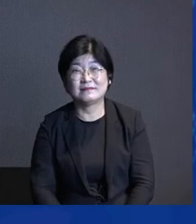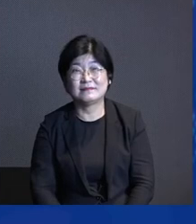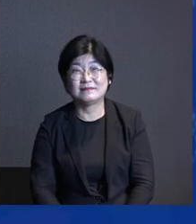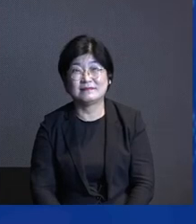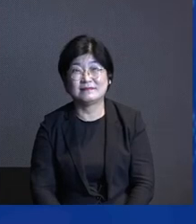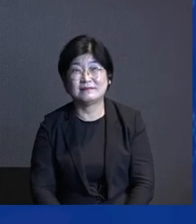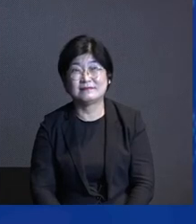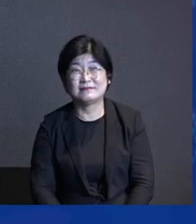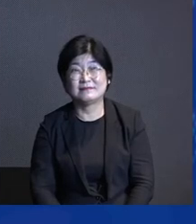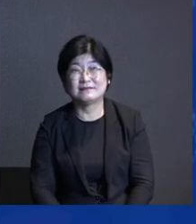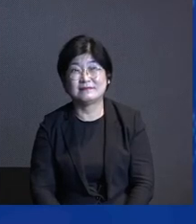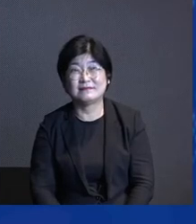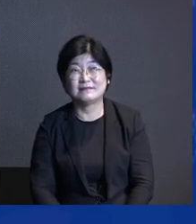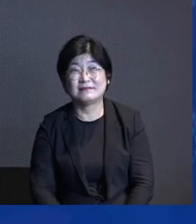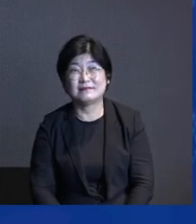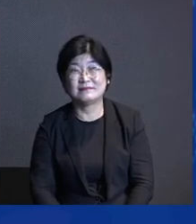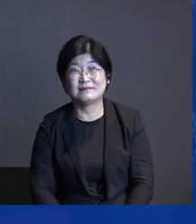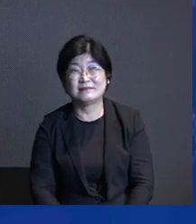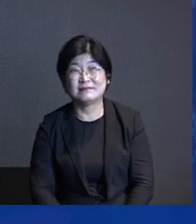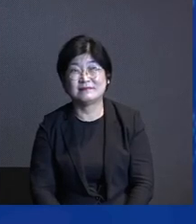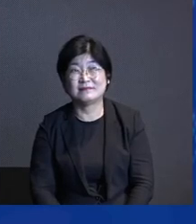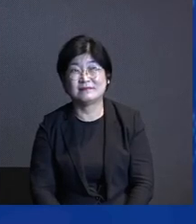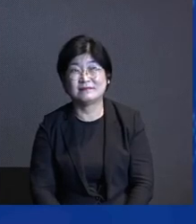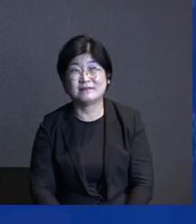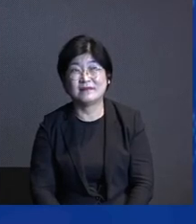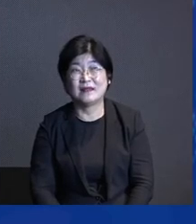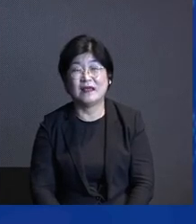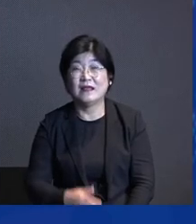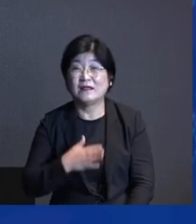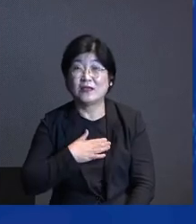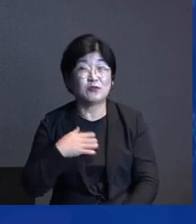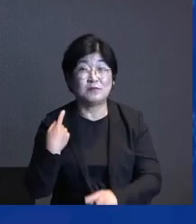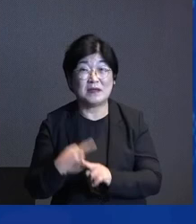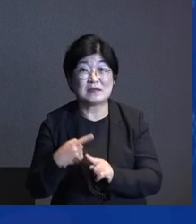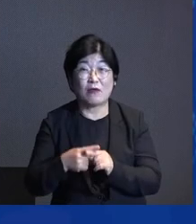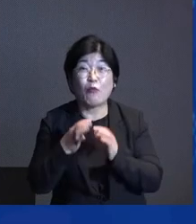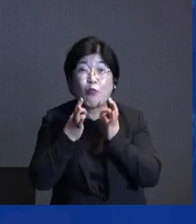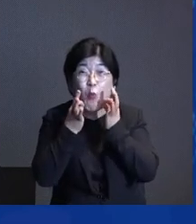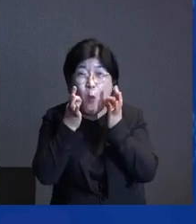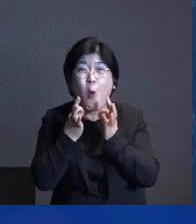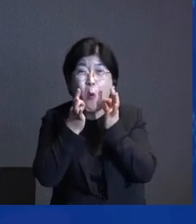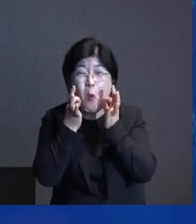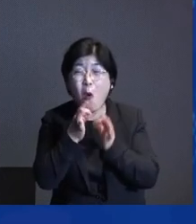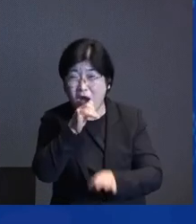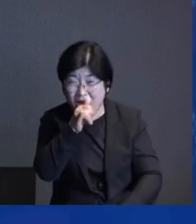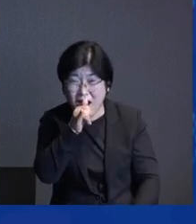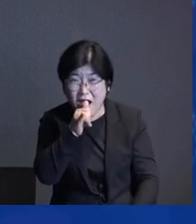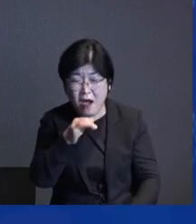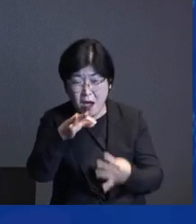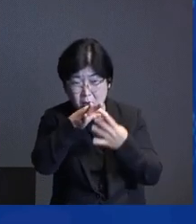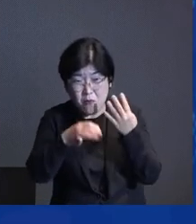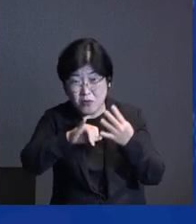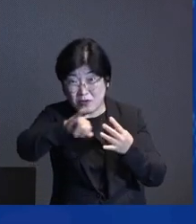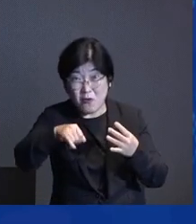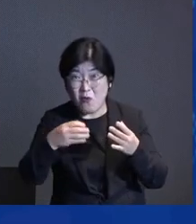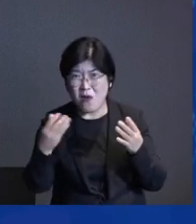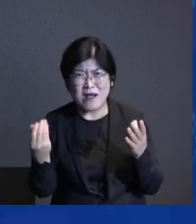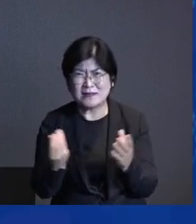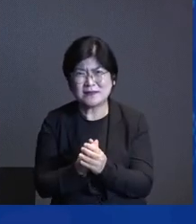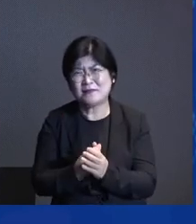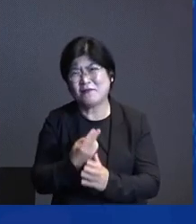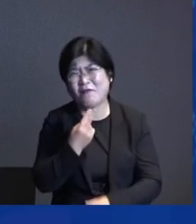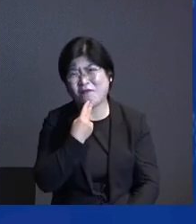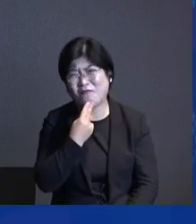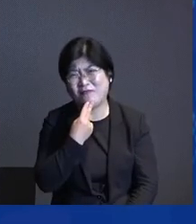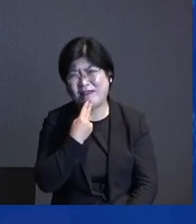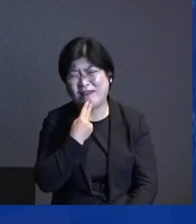So they have been working really hard, but of course their project isn't still perfect, and they have still a